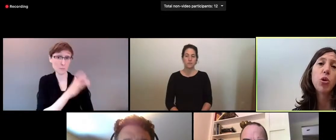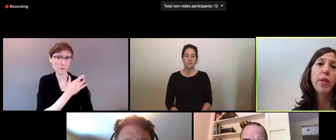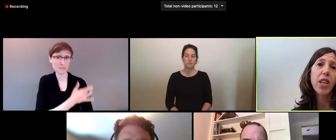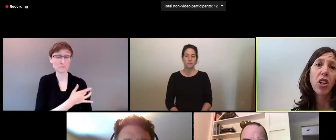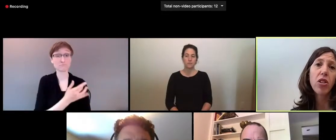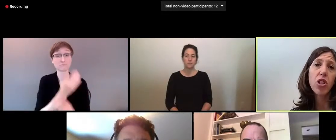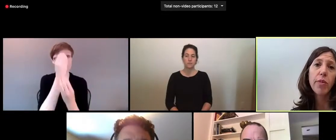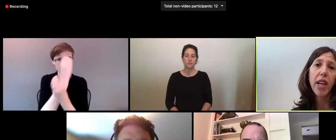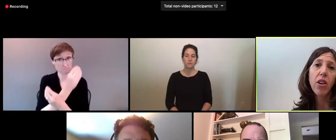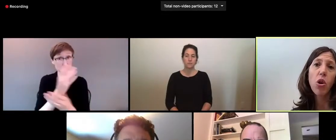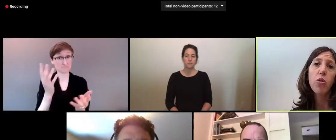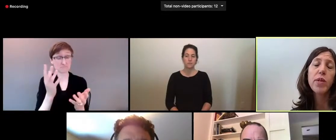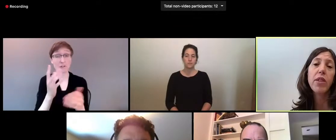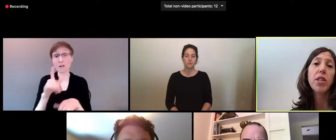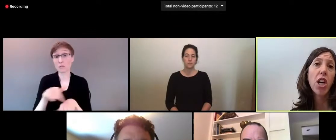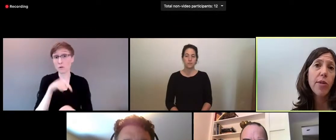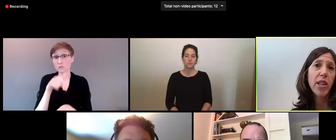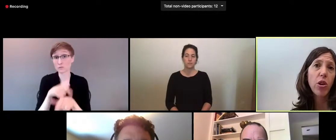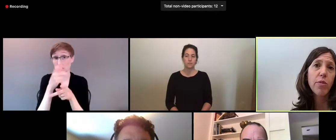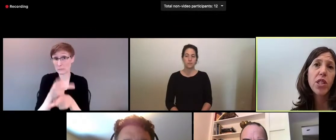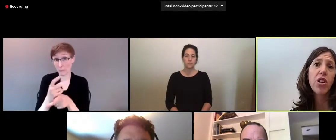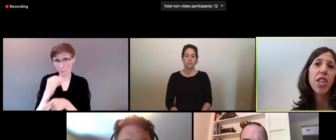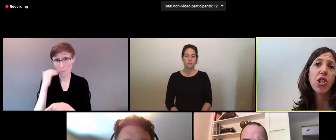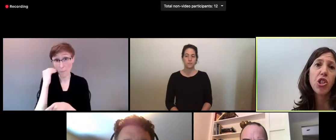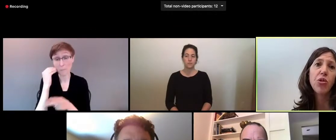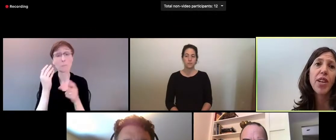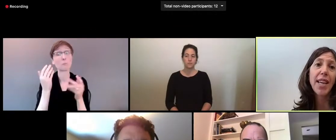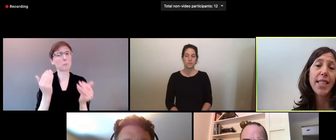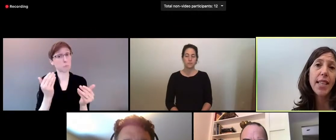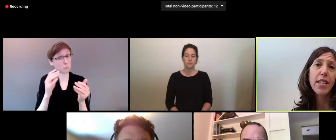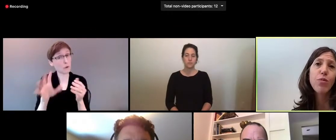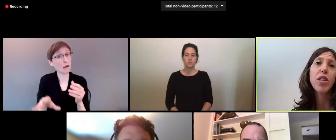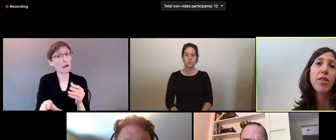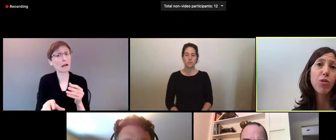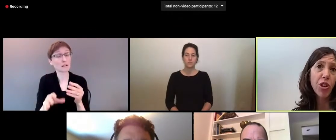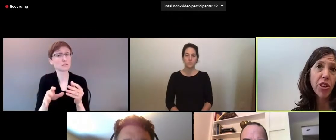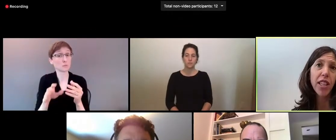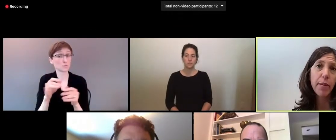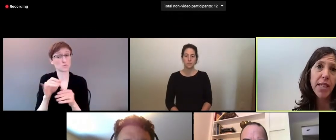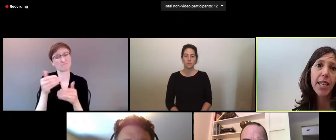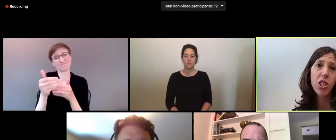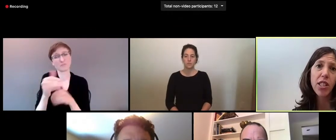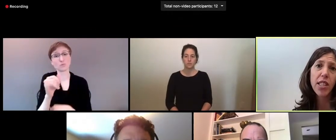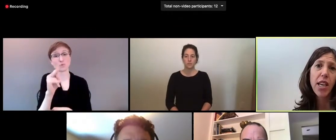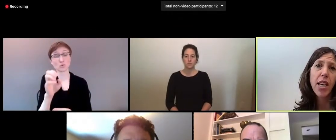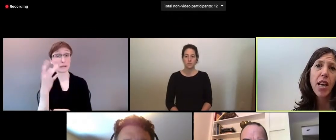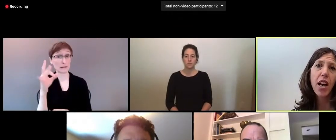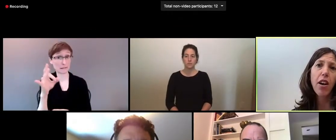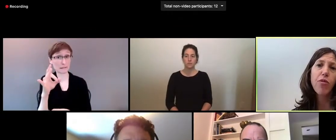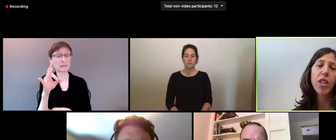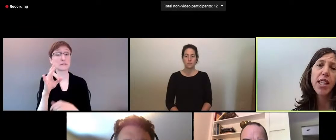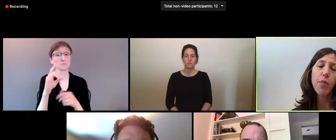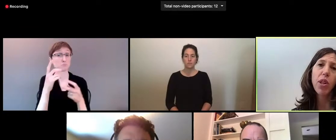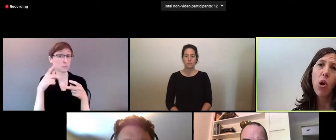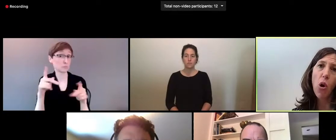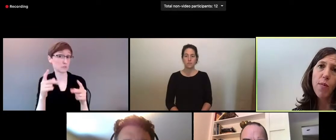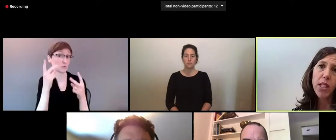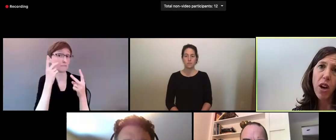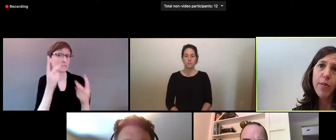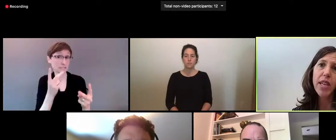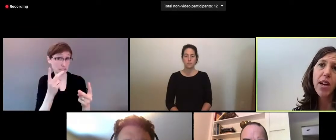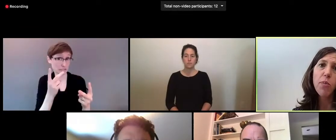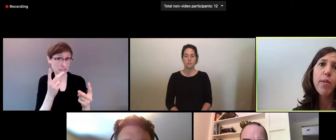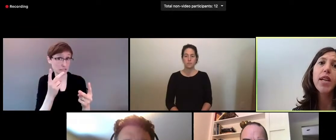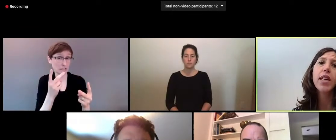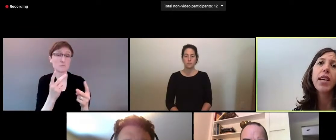to resume in long-term care homes and retirement homes starting June 18th with certain limitations. For example, a home